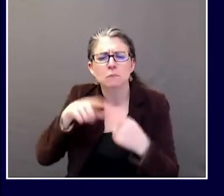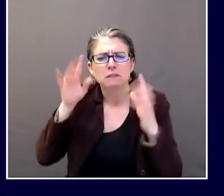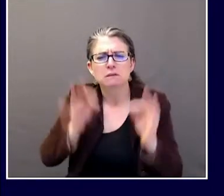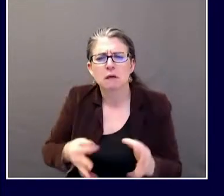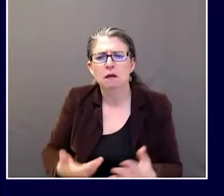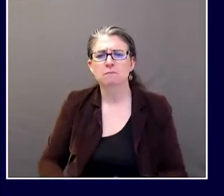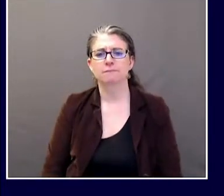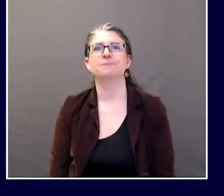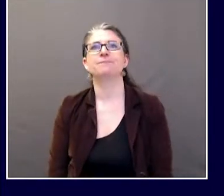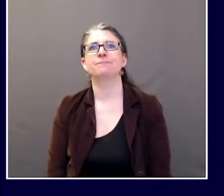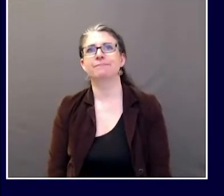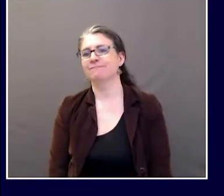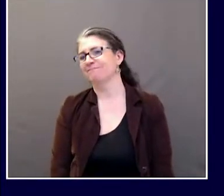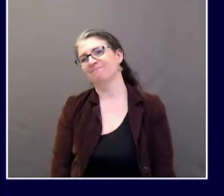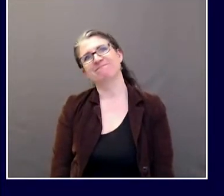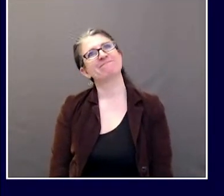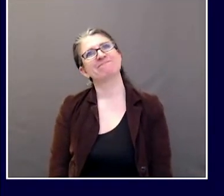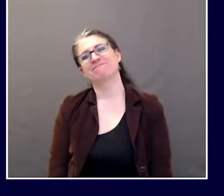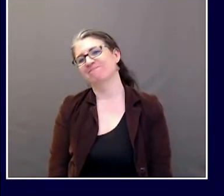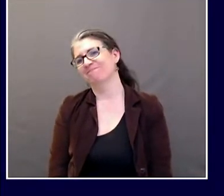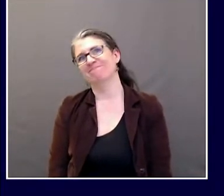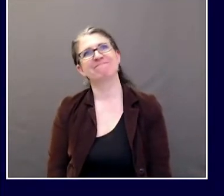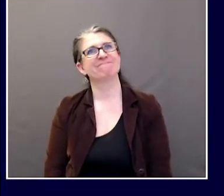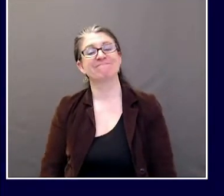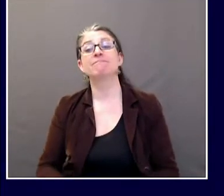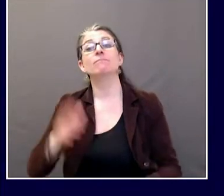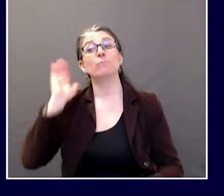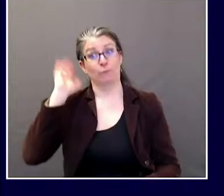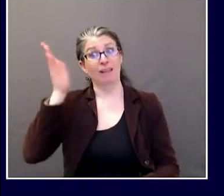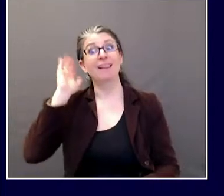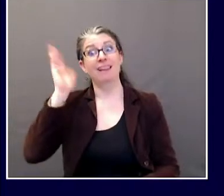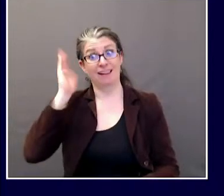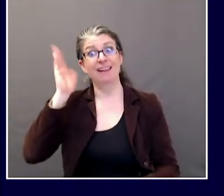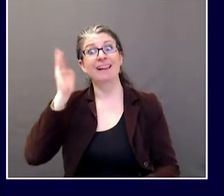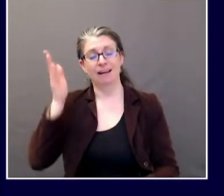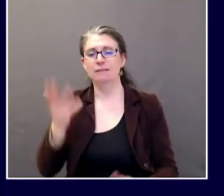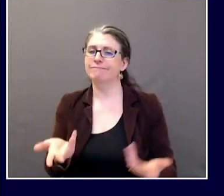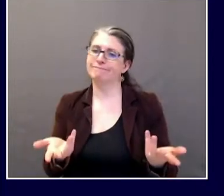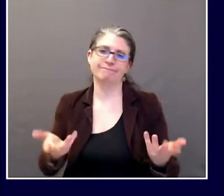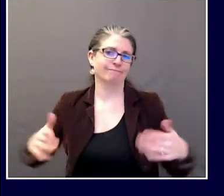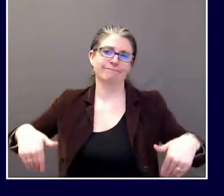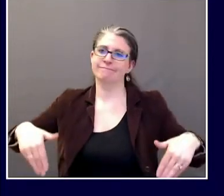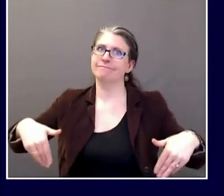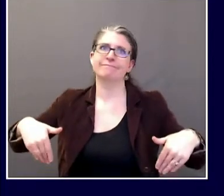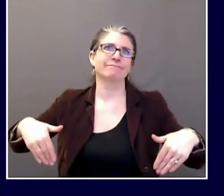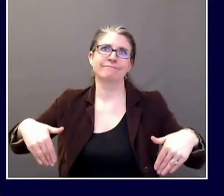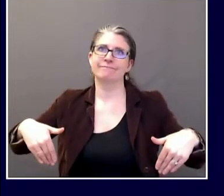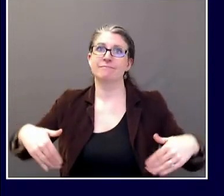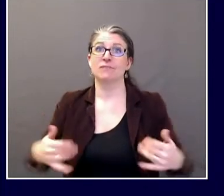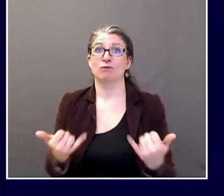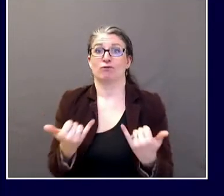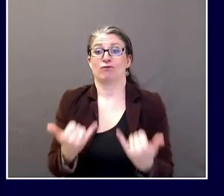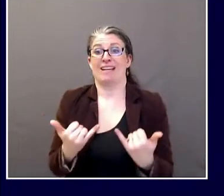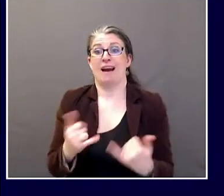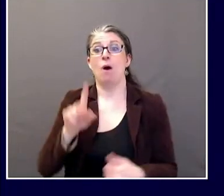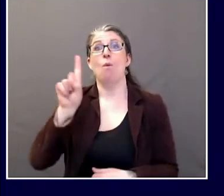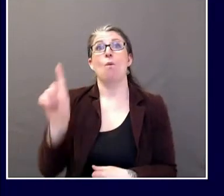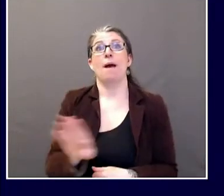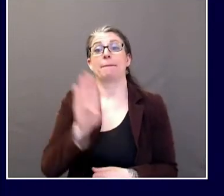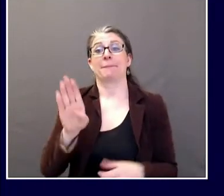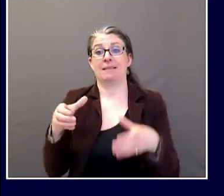within phase 1B continues to be those 70 and older And then after that group, which again